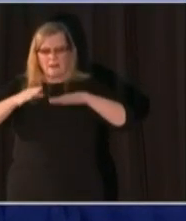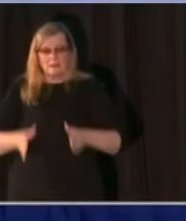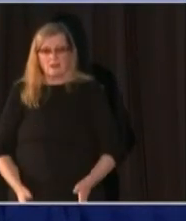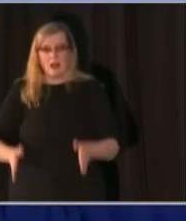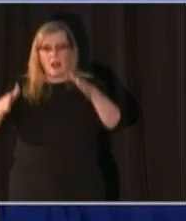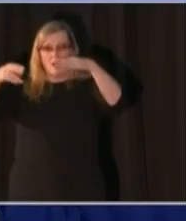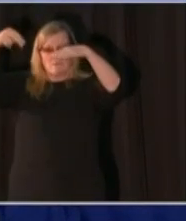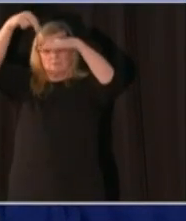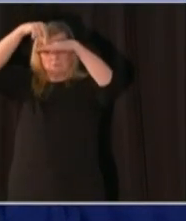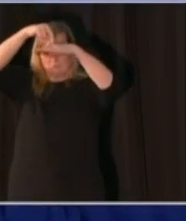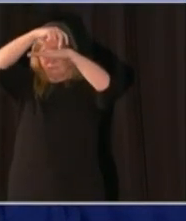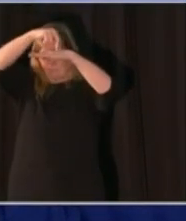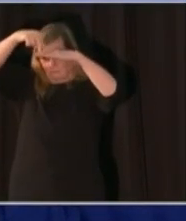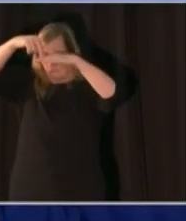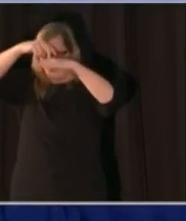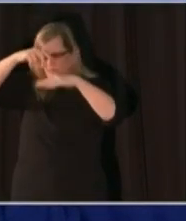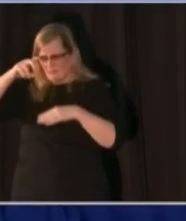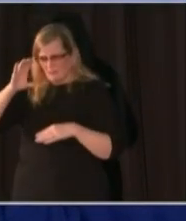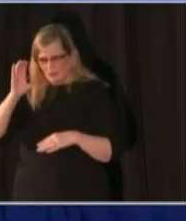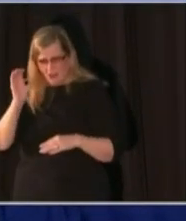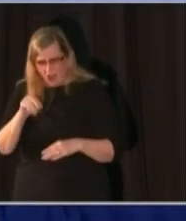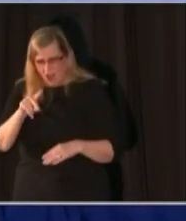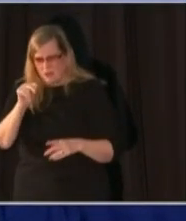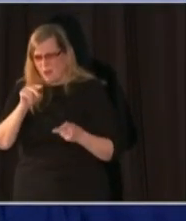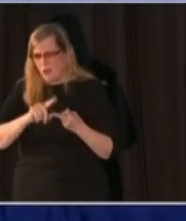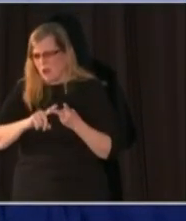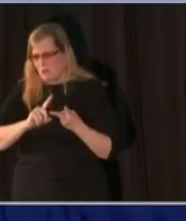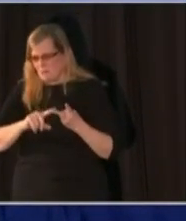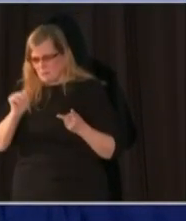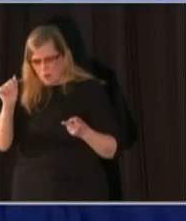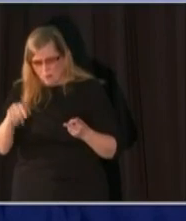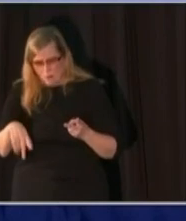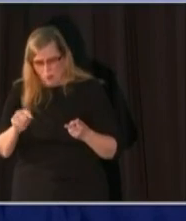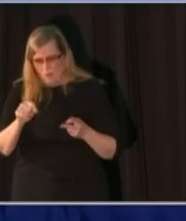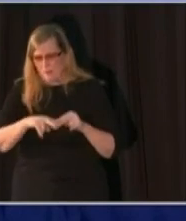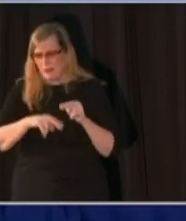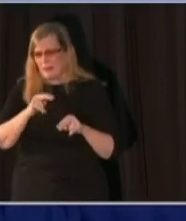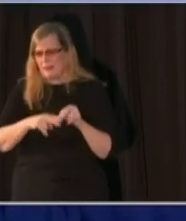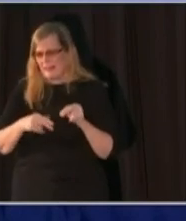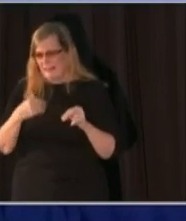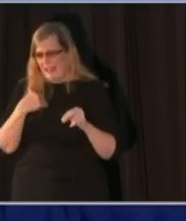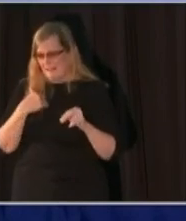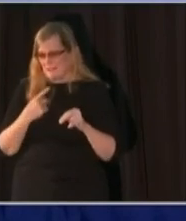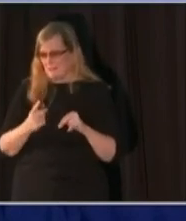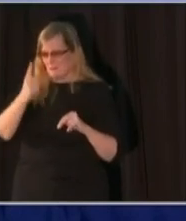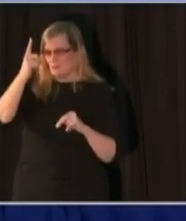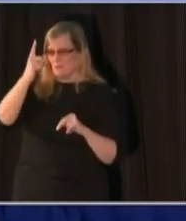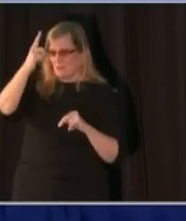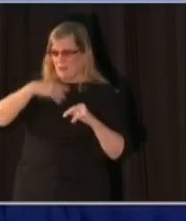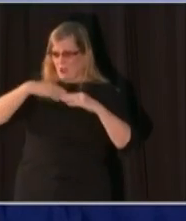space that apartment dwellers would share, the common space they can now go up there? Yes. As long as